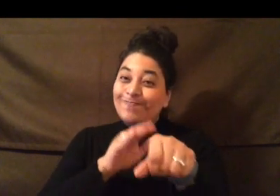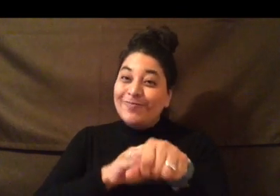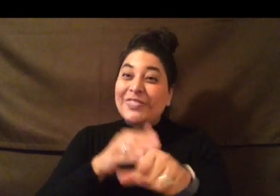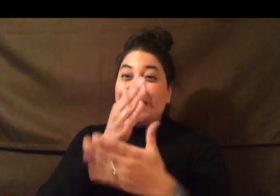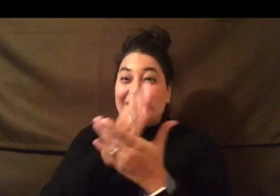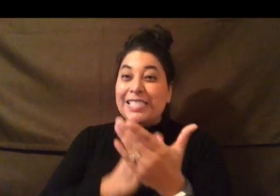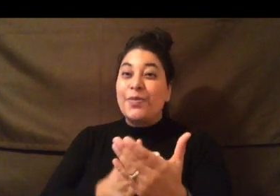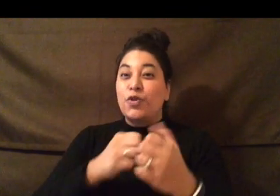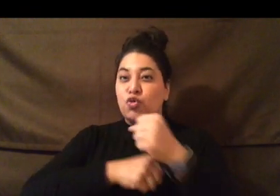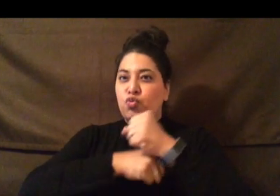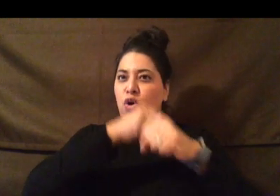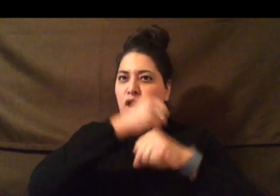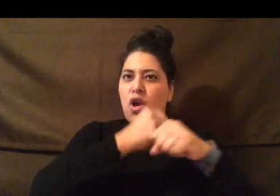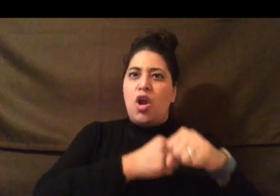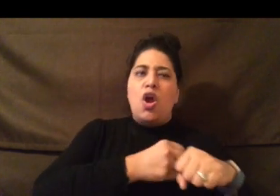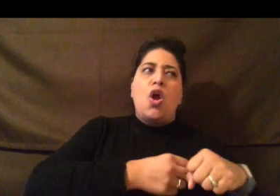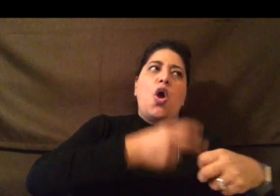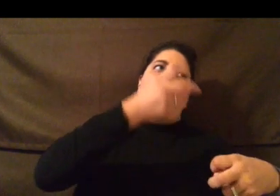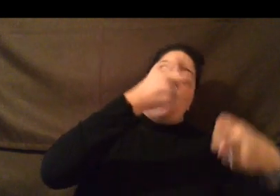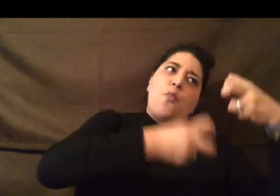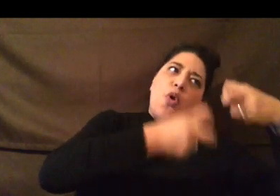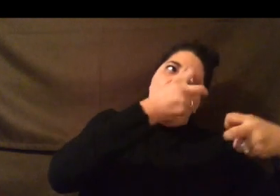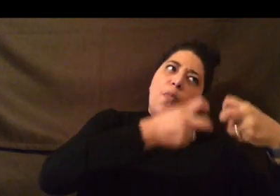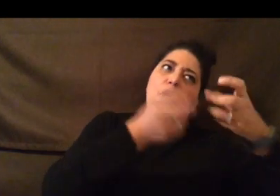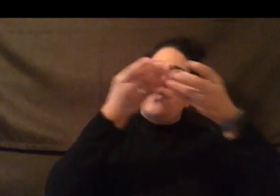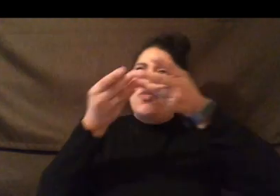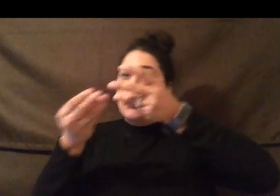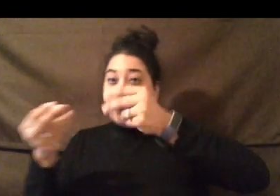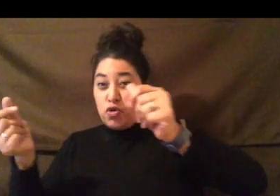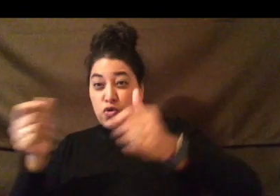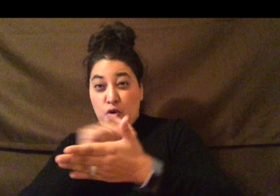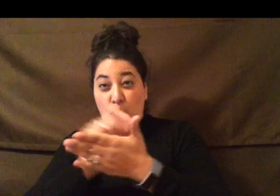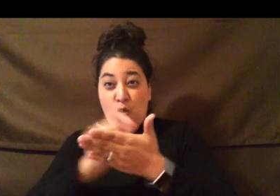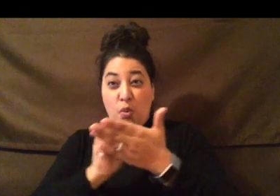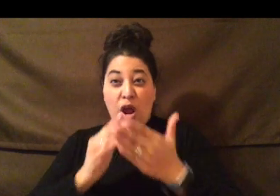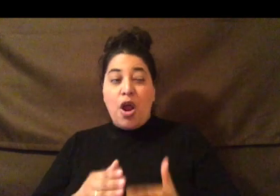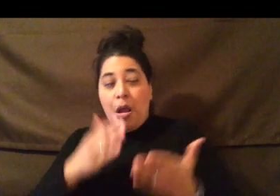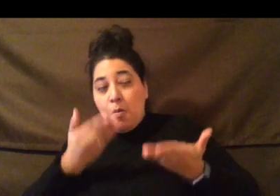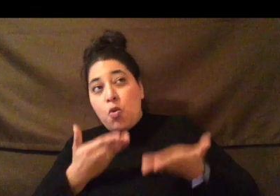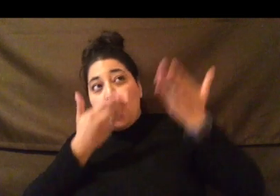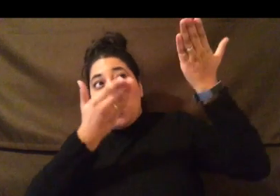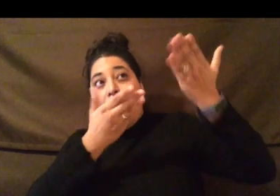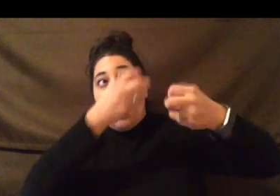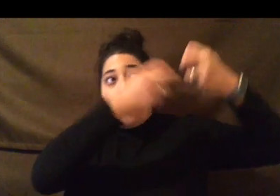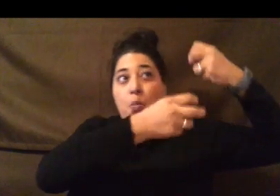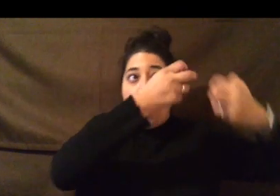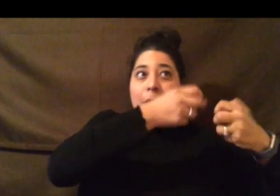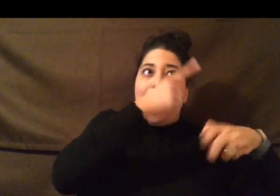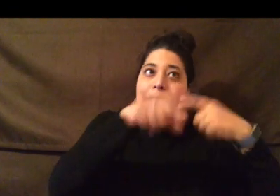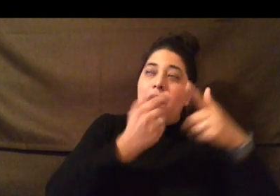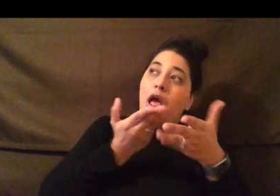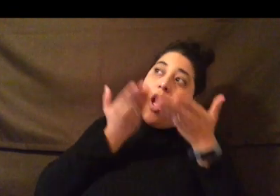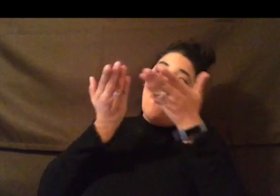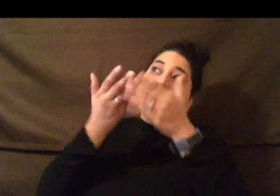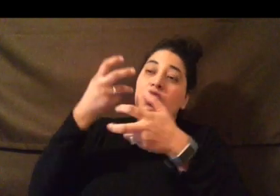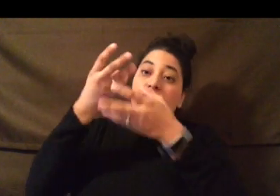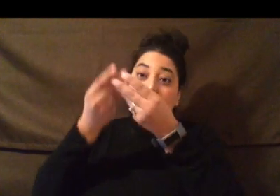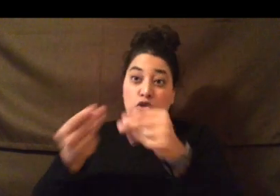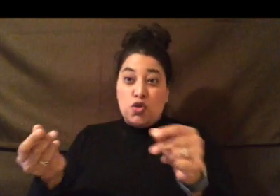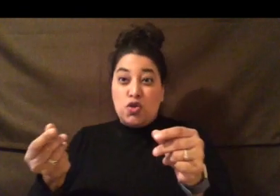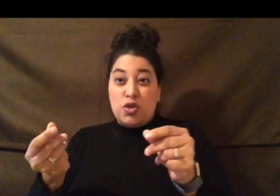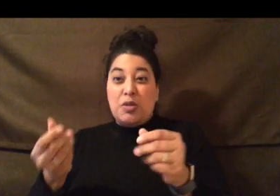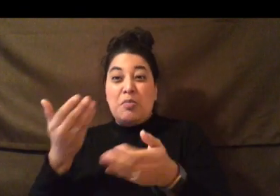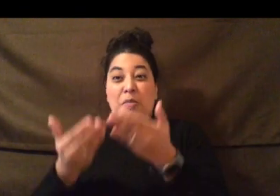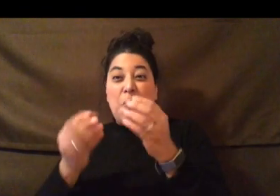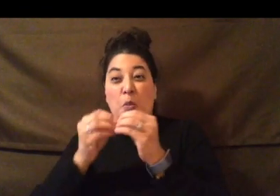as a reminder, some of the structures include problem and solution, where the author presents a problem and then offers a solution, maybe